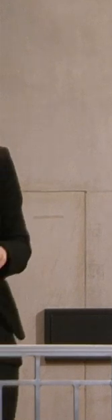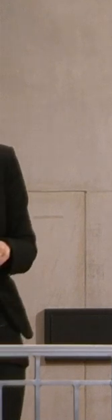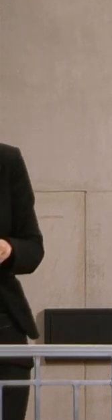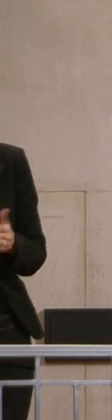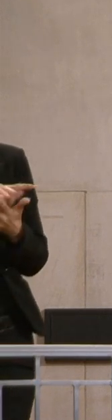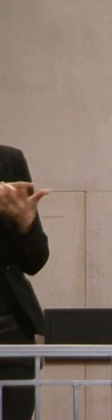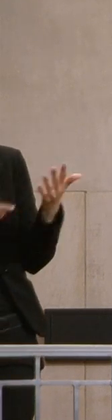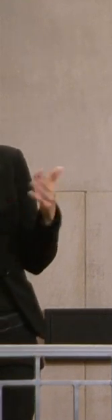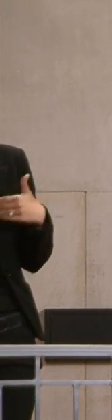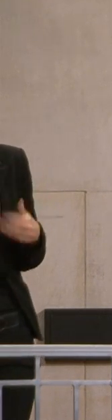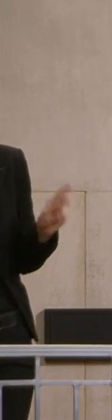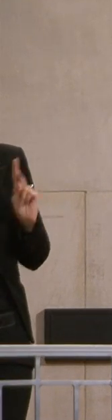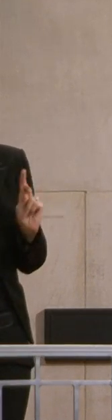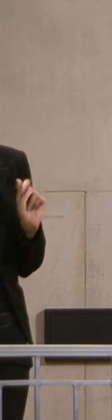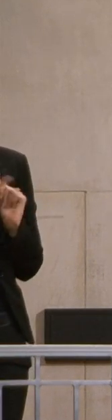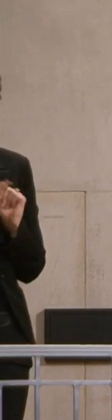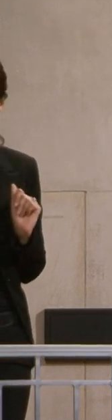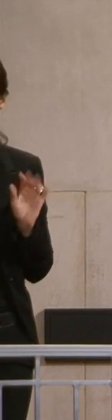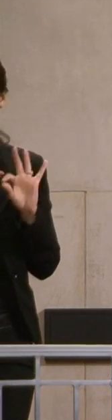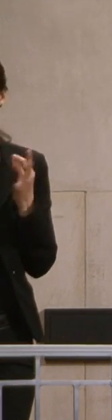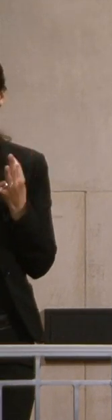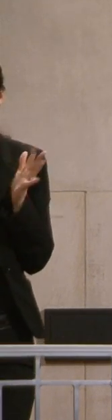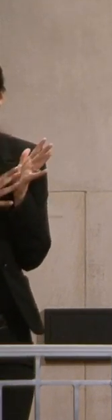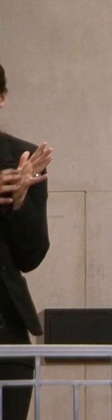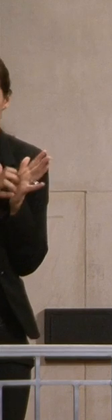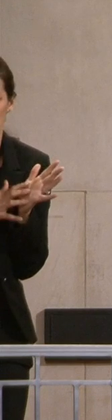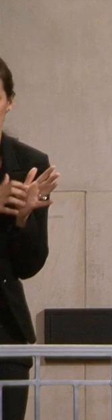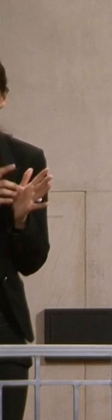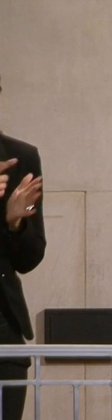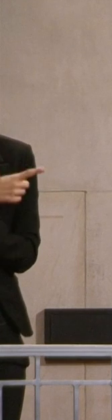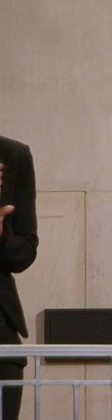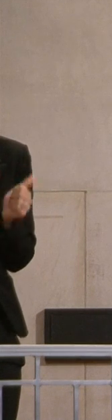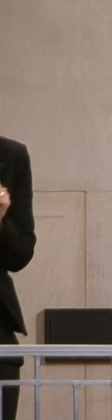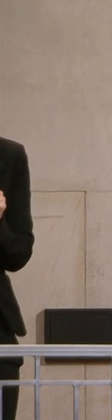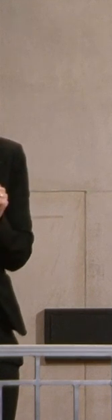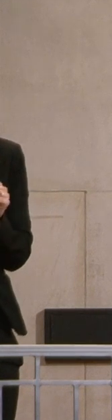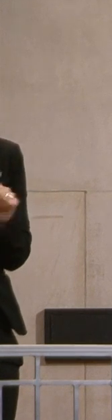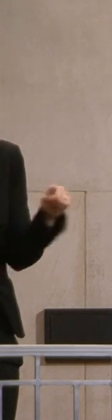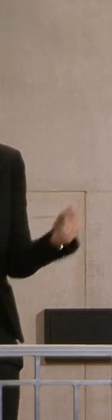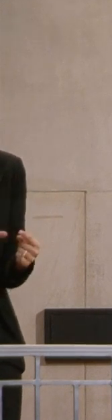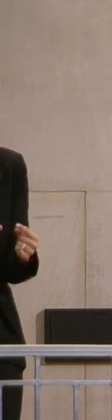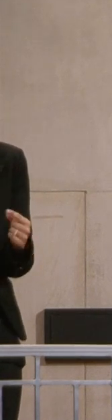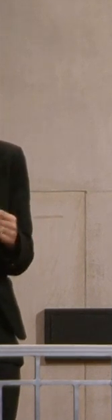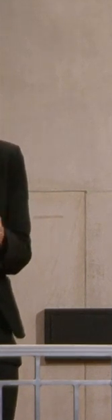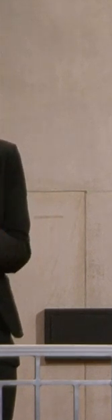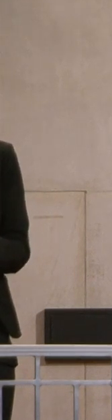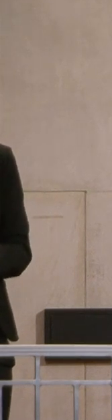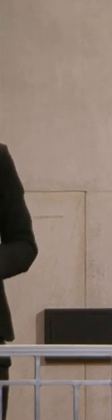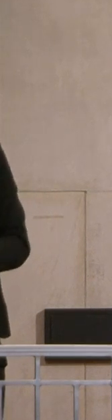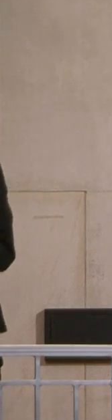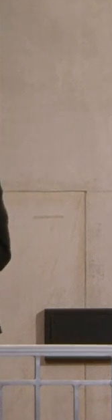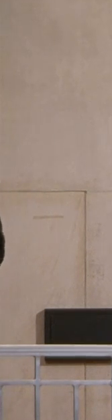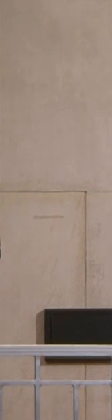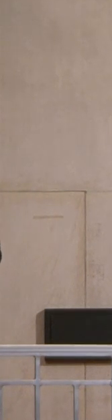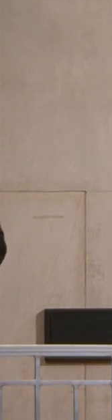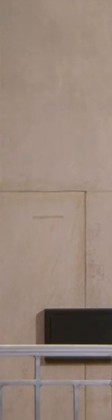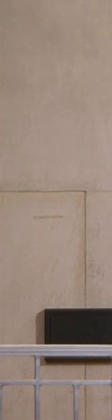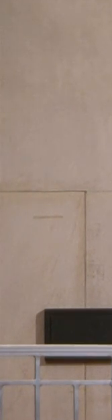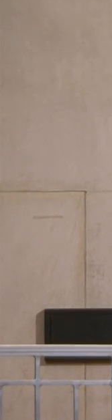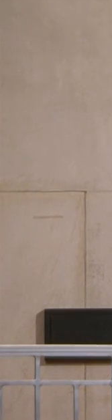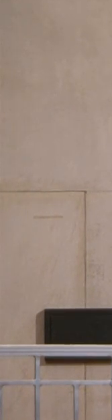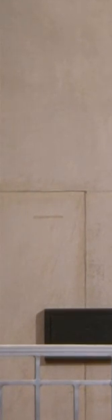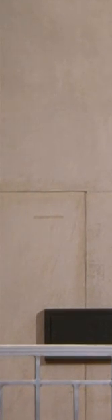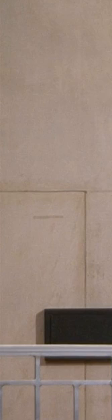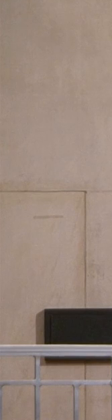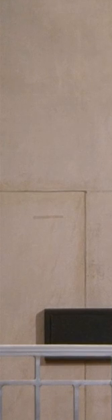and these families who are so vulnerable and are most harmed by the lies propagated by HB2 and similar laws,